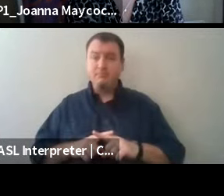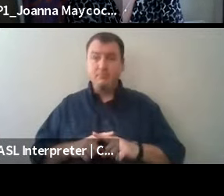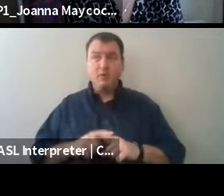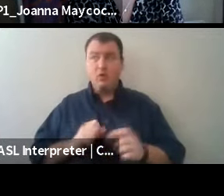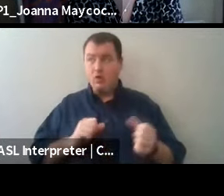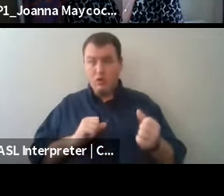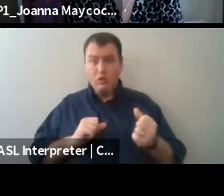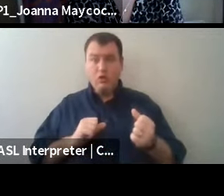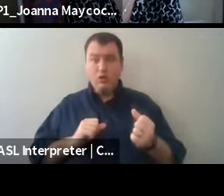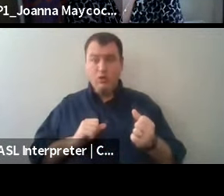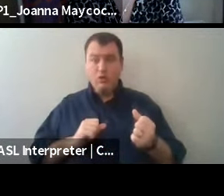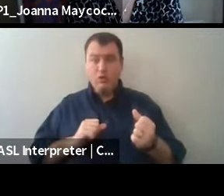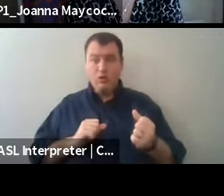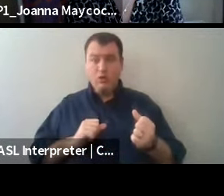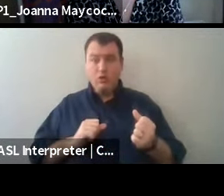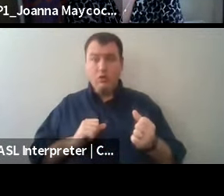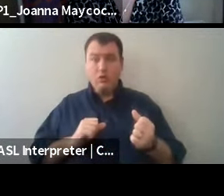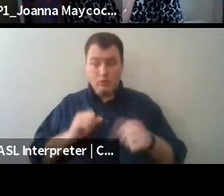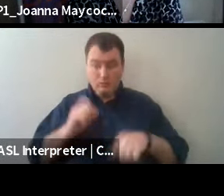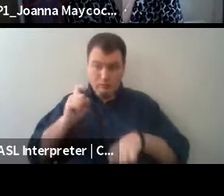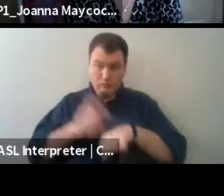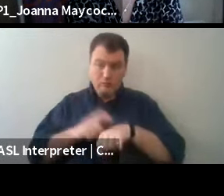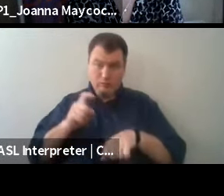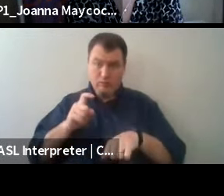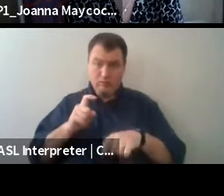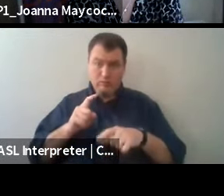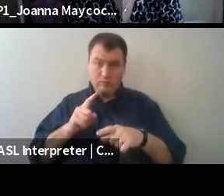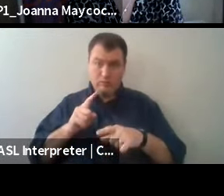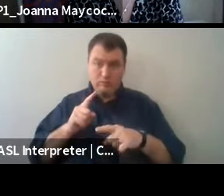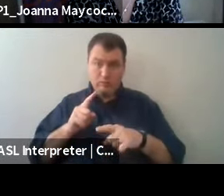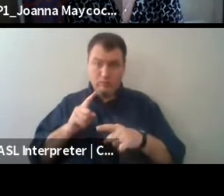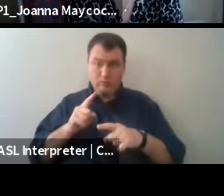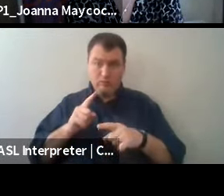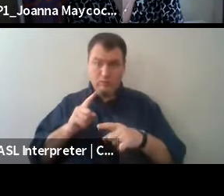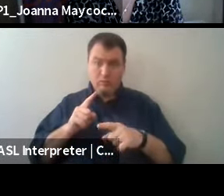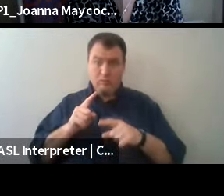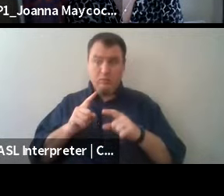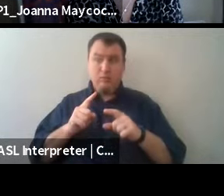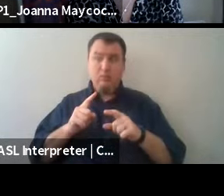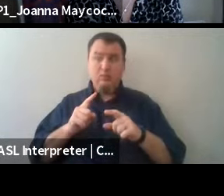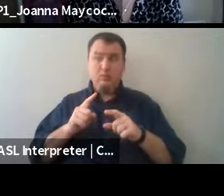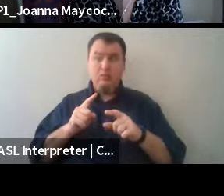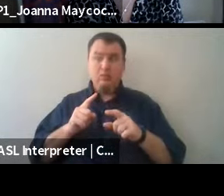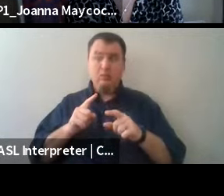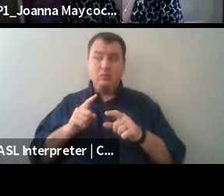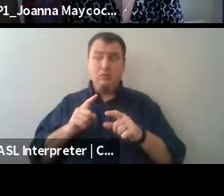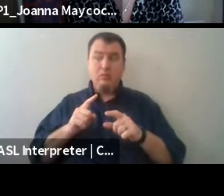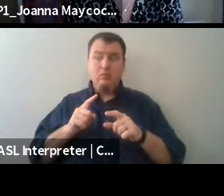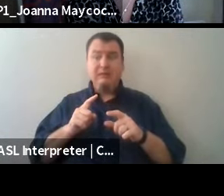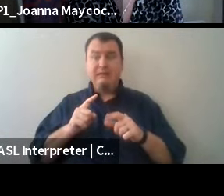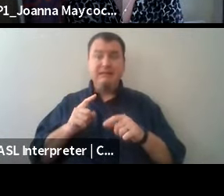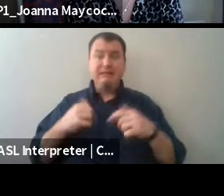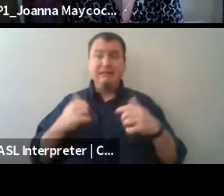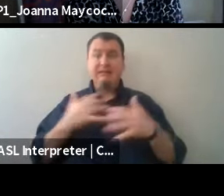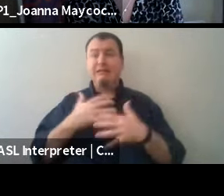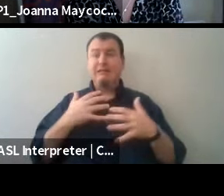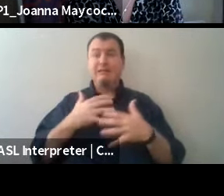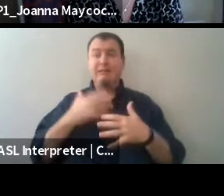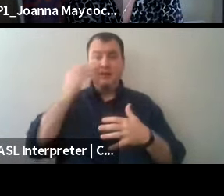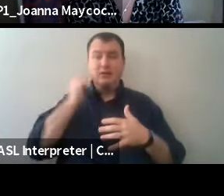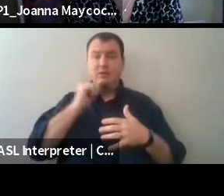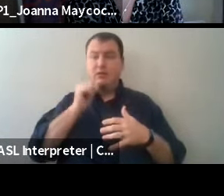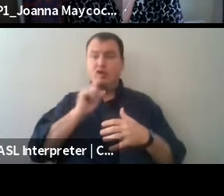crisis calls. But when it came to they coming or opting for to stepping down, they had a lot of apprehension because they were not sure